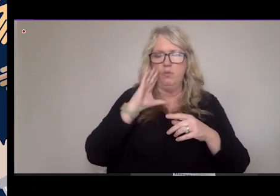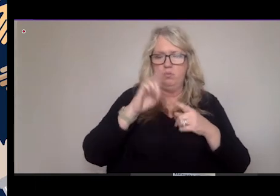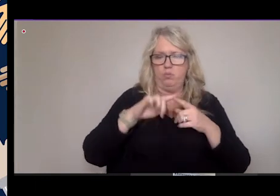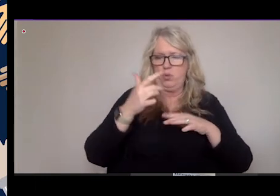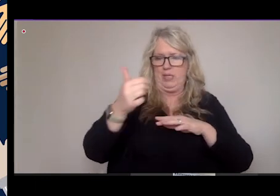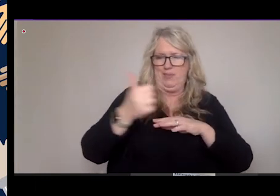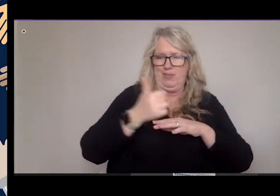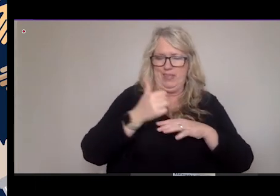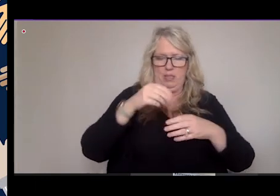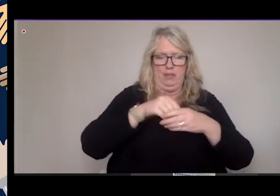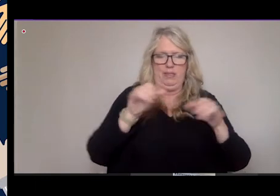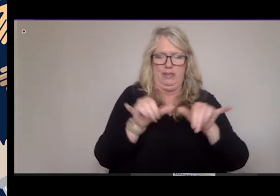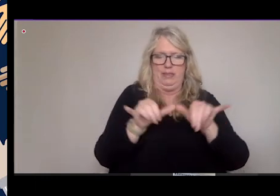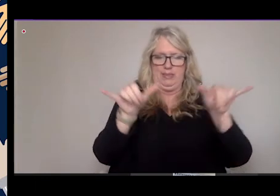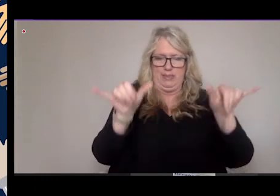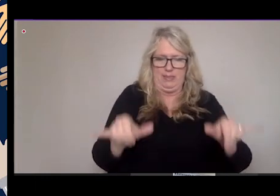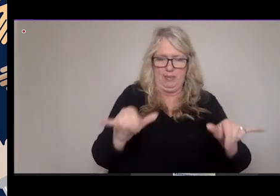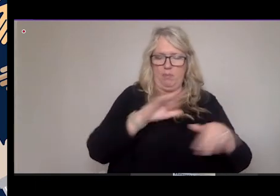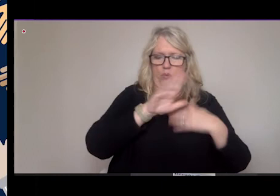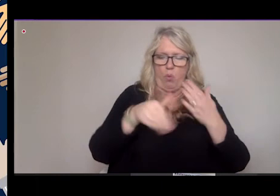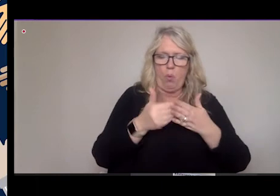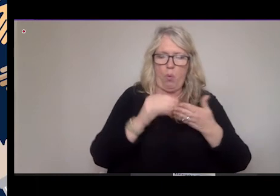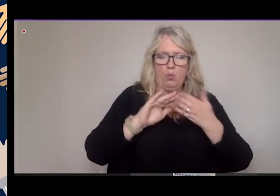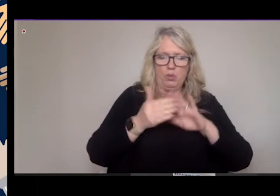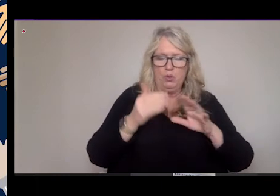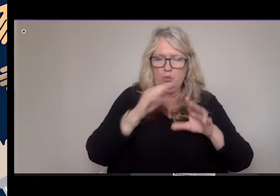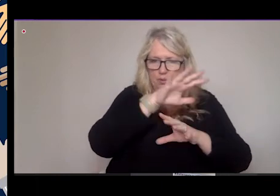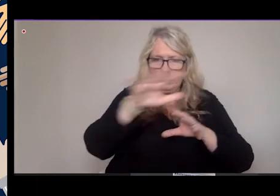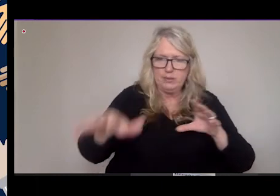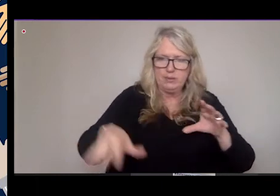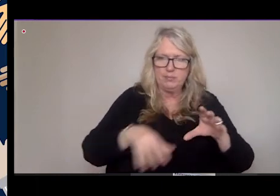about that. It's of the transportation system. The